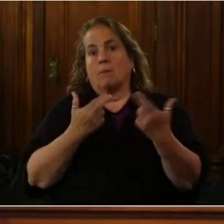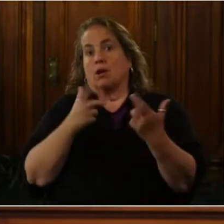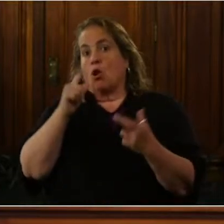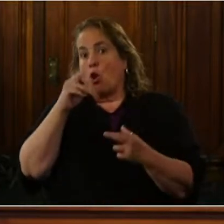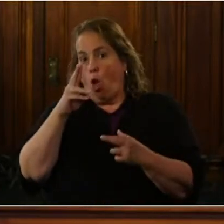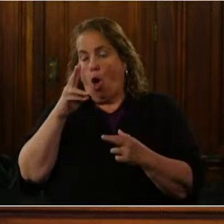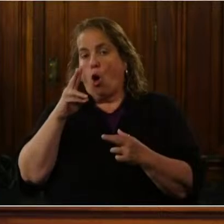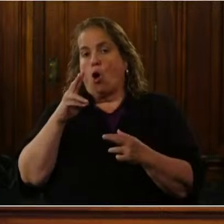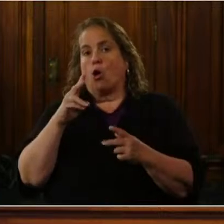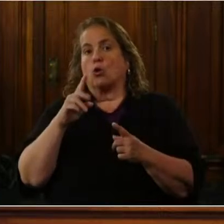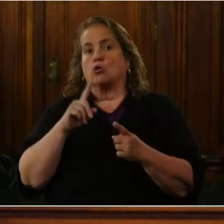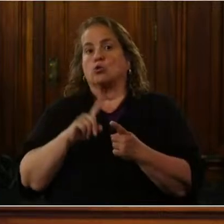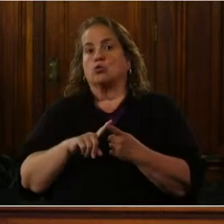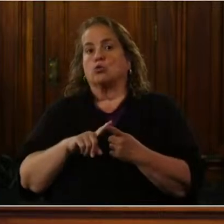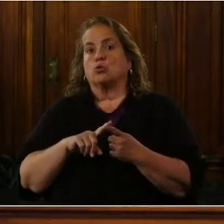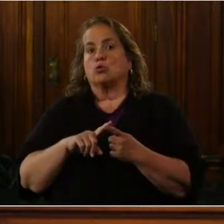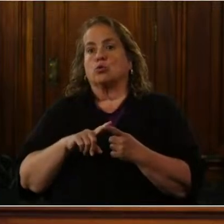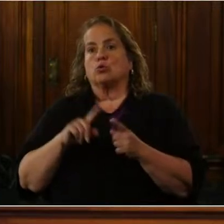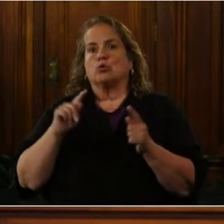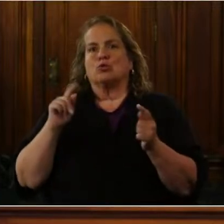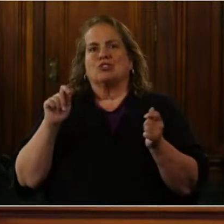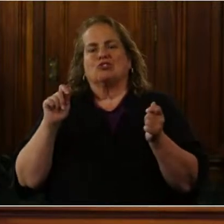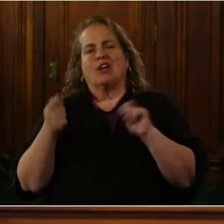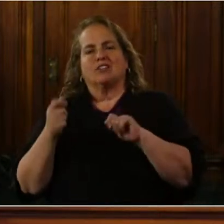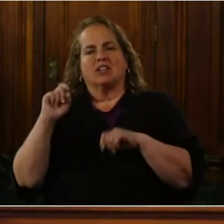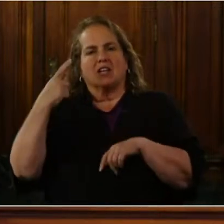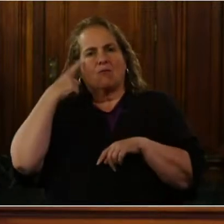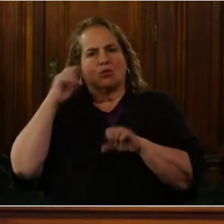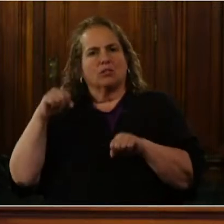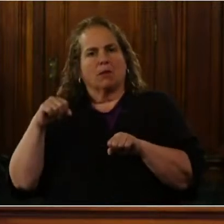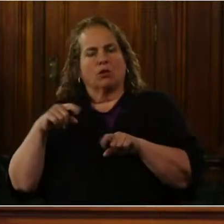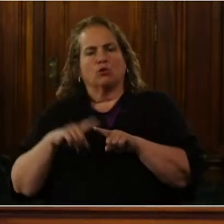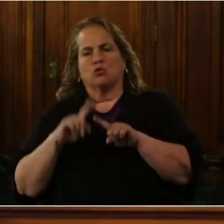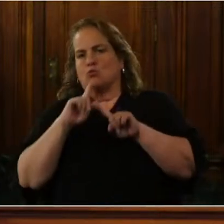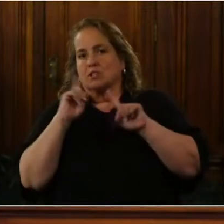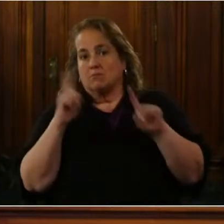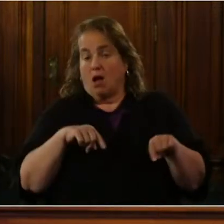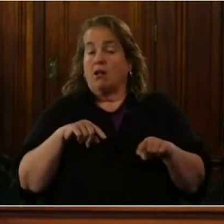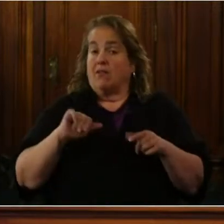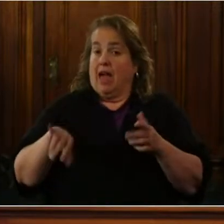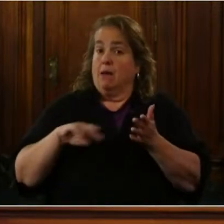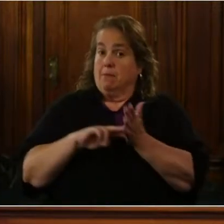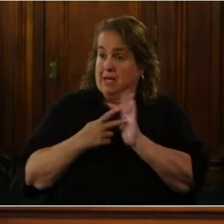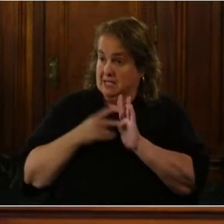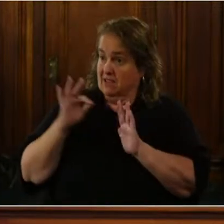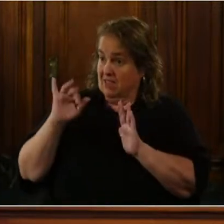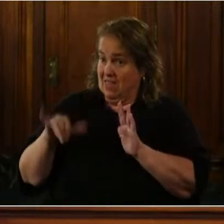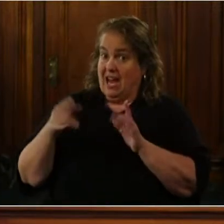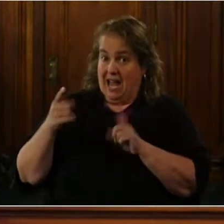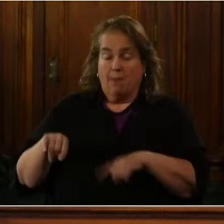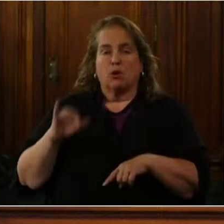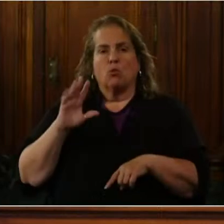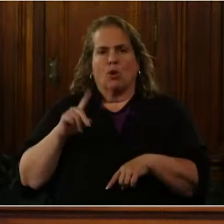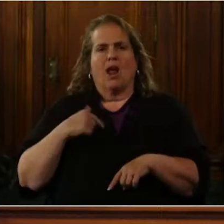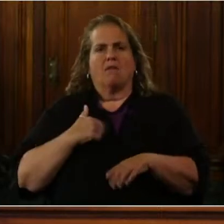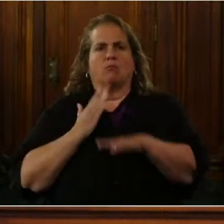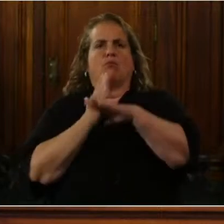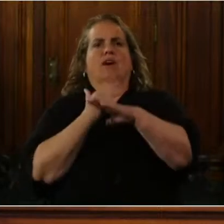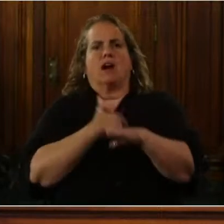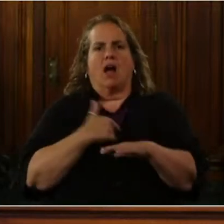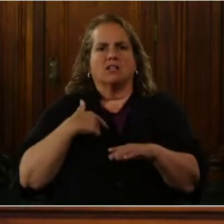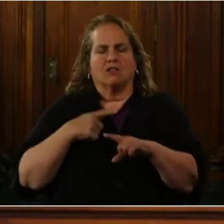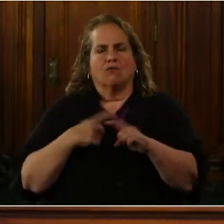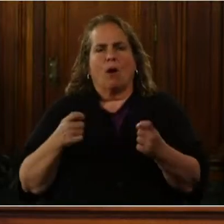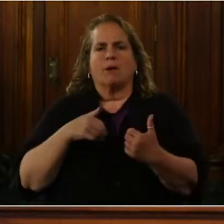to respond. What it would have done is prevented a number of the steps that we have taken to address the coronavirus.